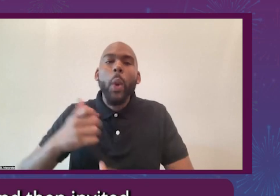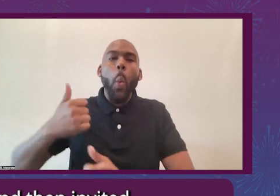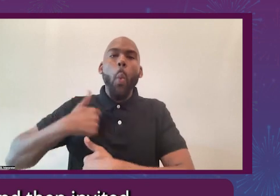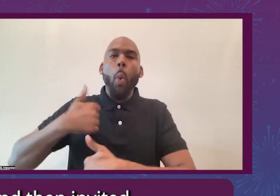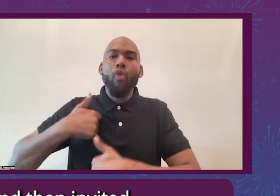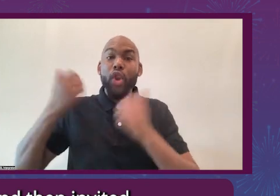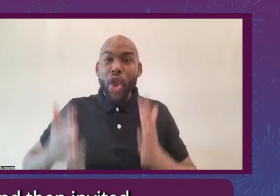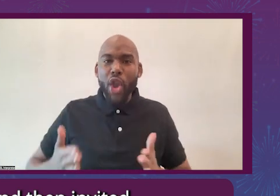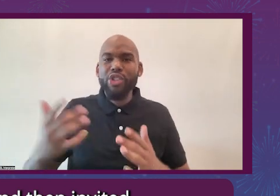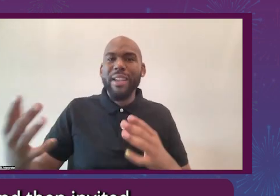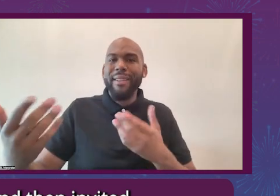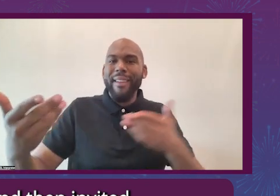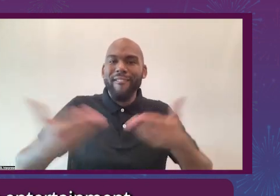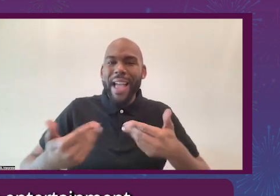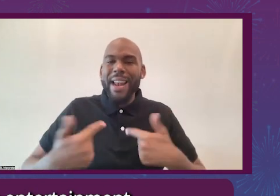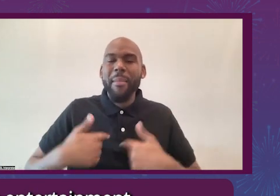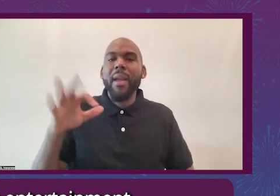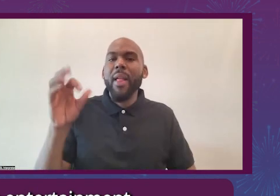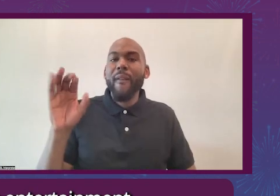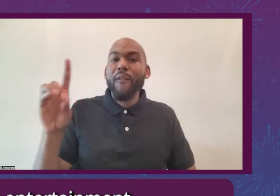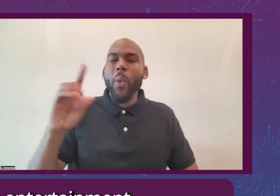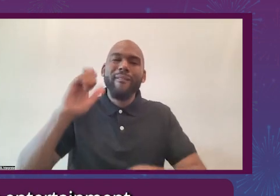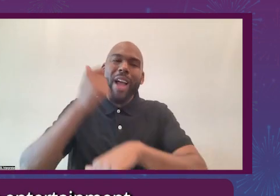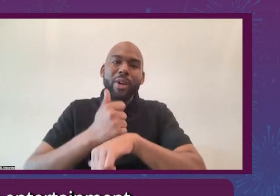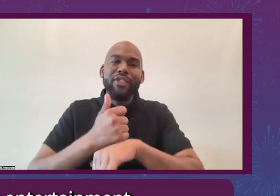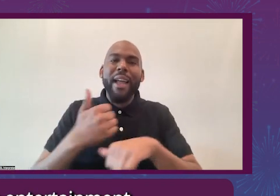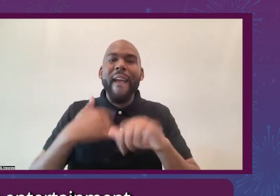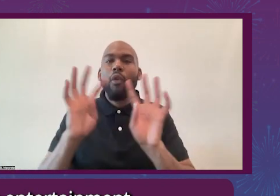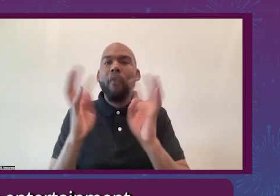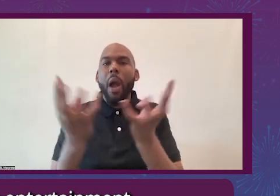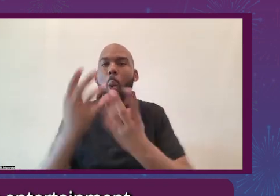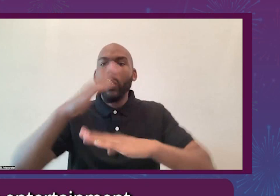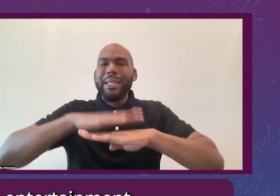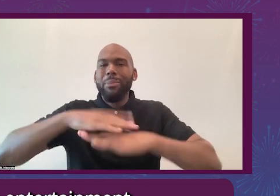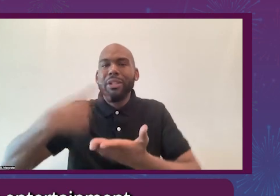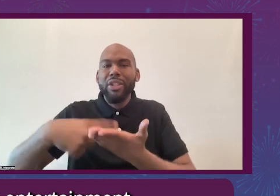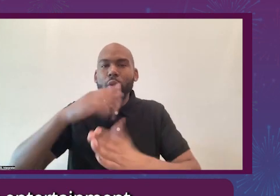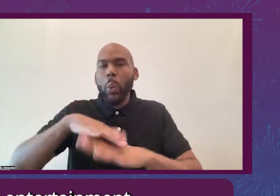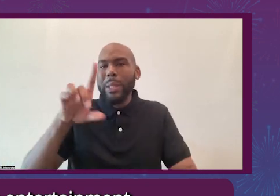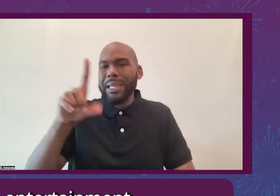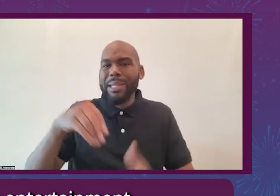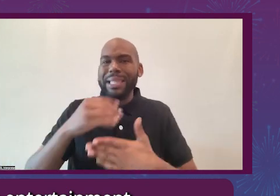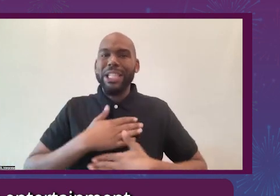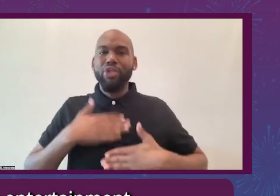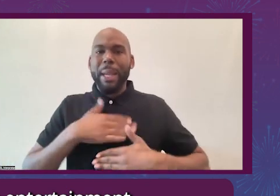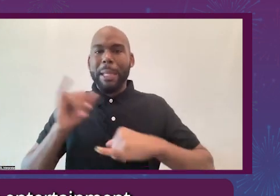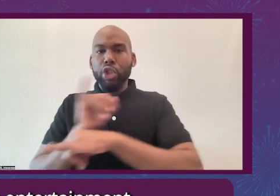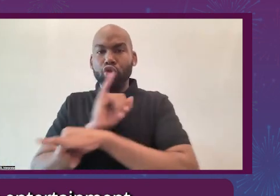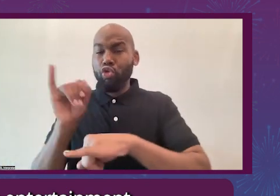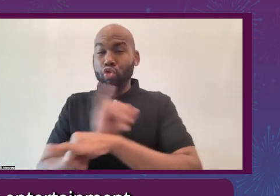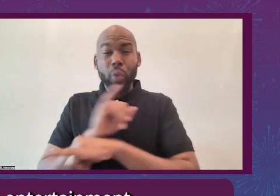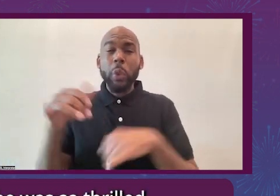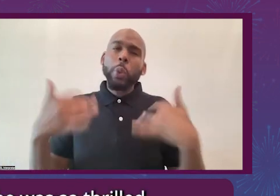Ford Foundation to have this roundtable discussion about disability in the entertainment industry. She just always was